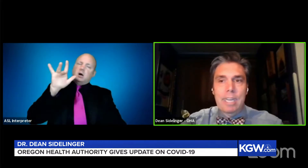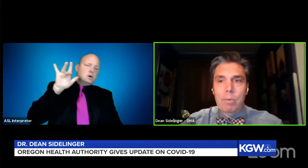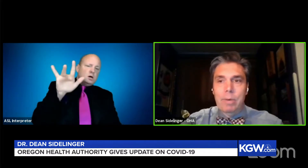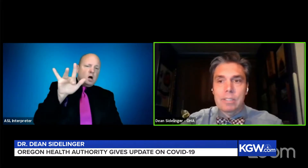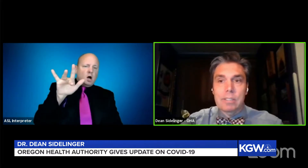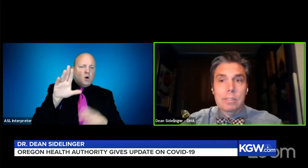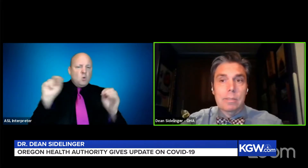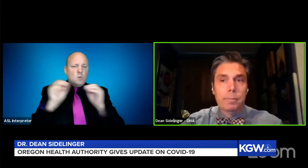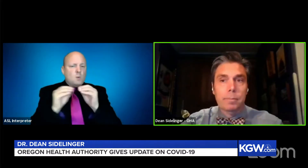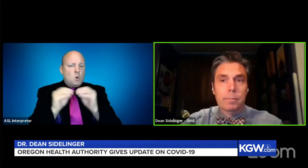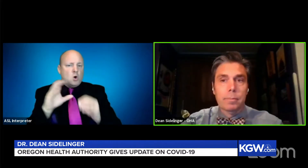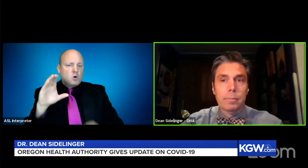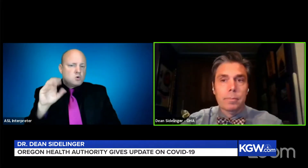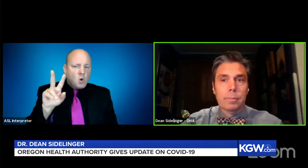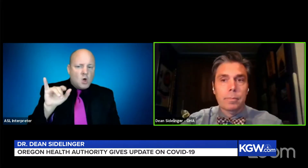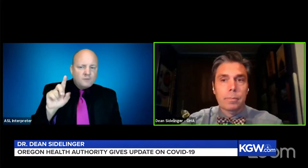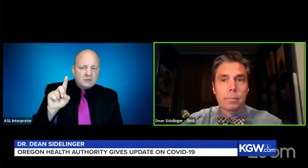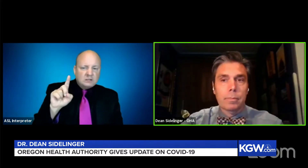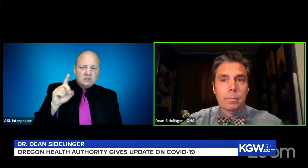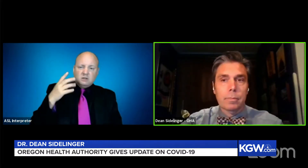I'm happy to take questions.